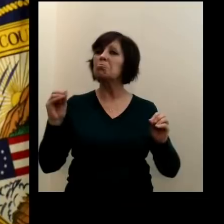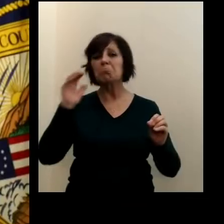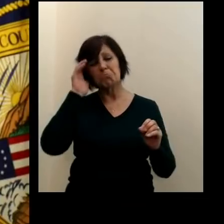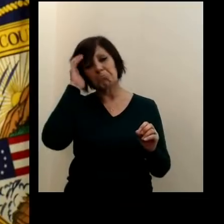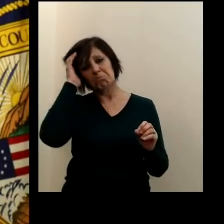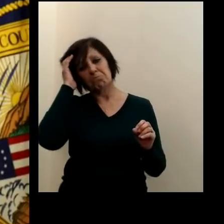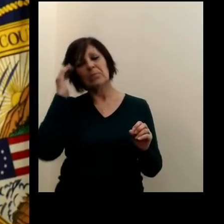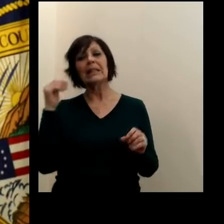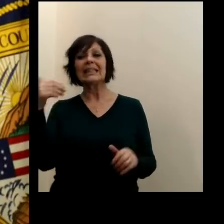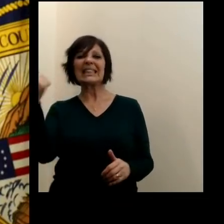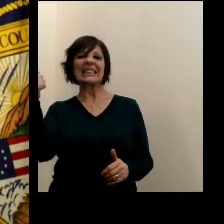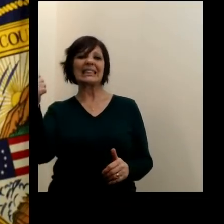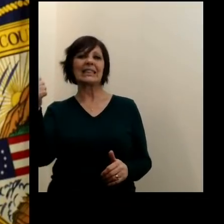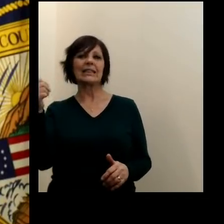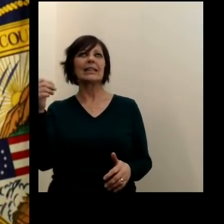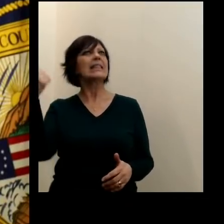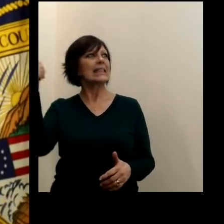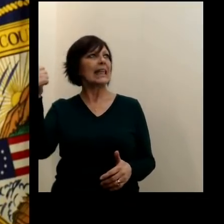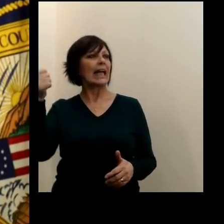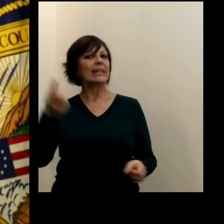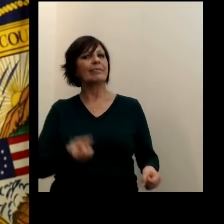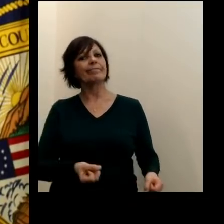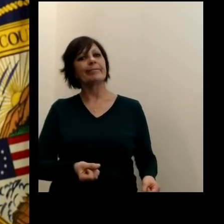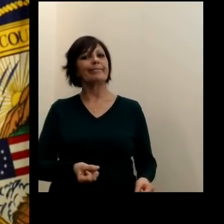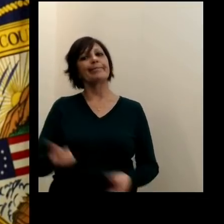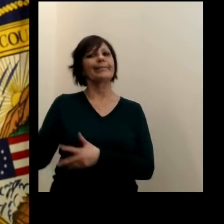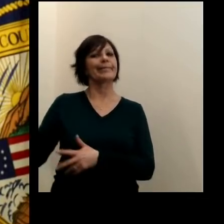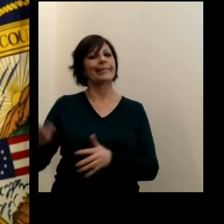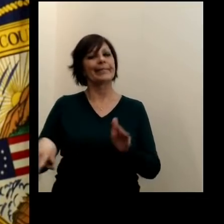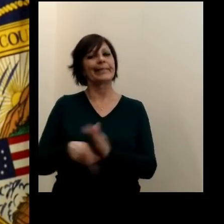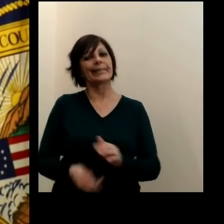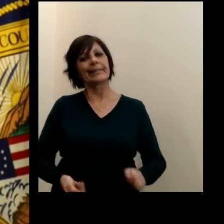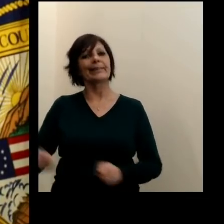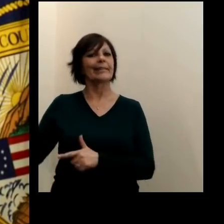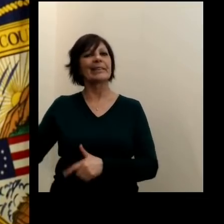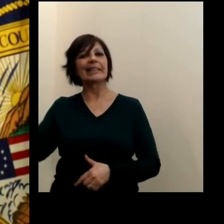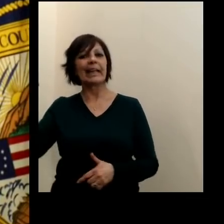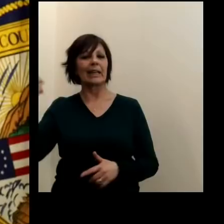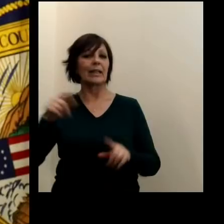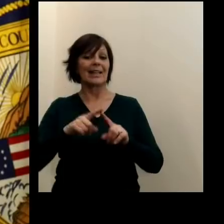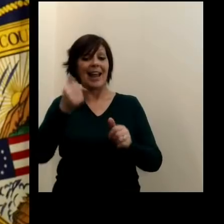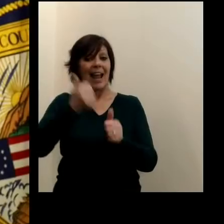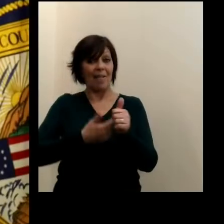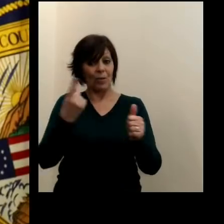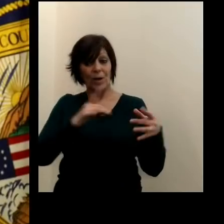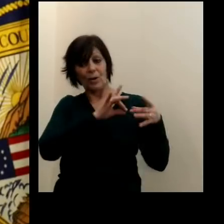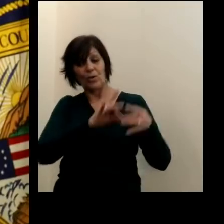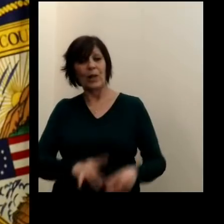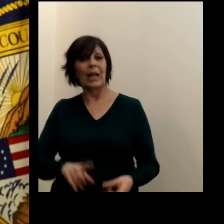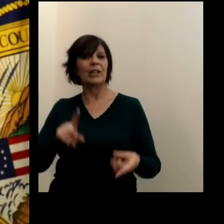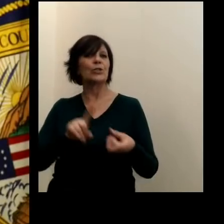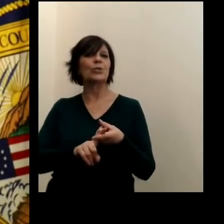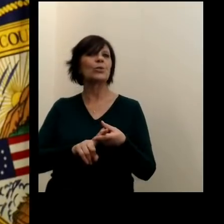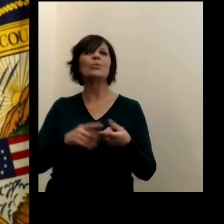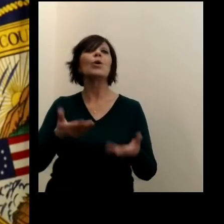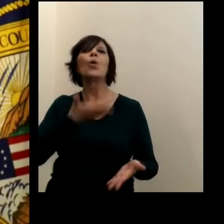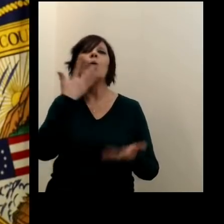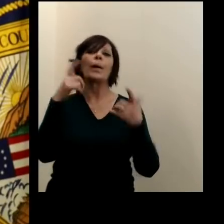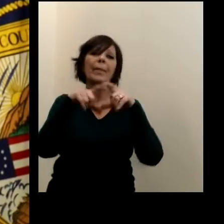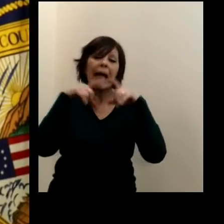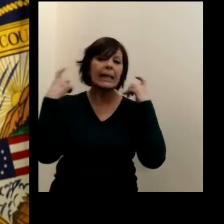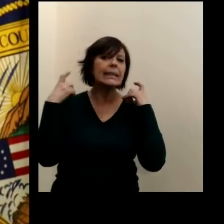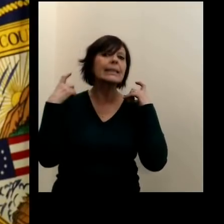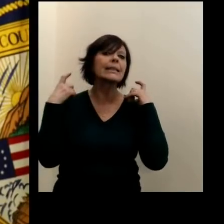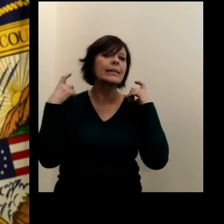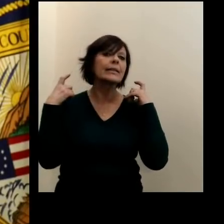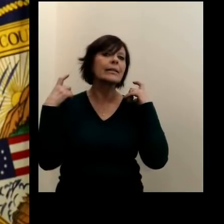10 ejections, 10 ejections, and I believe almost every one of those was related to someone who wasn't wearing a mask. And